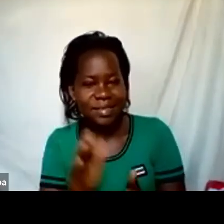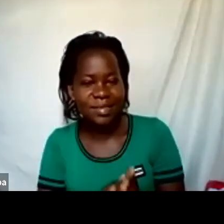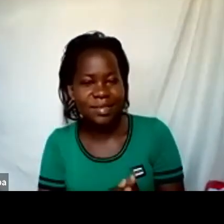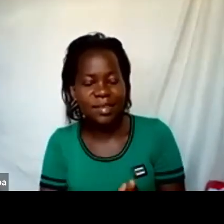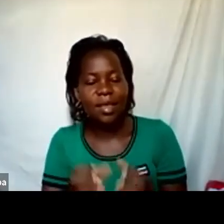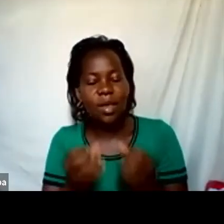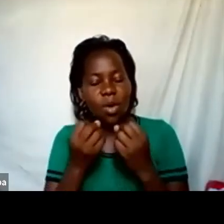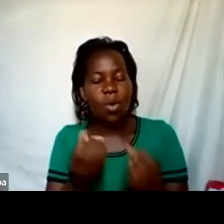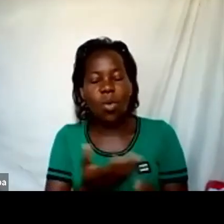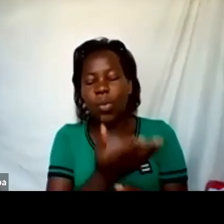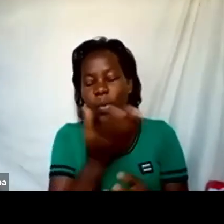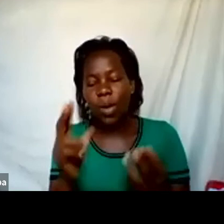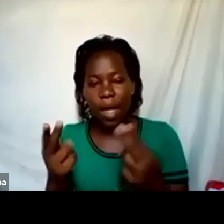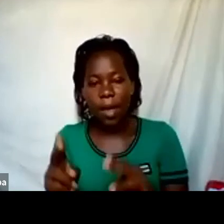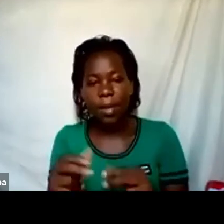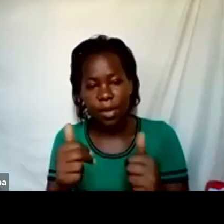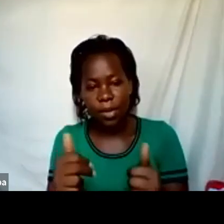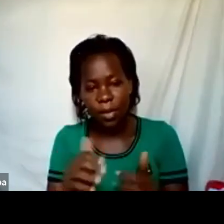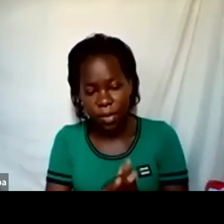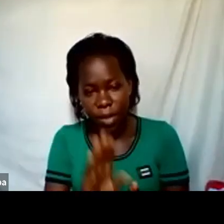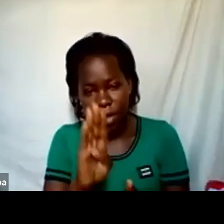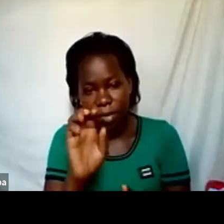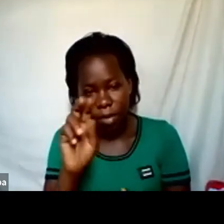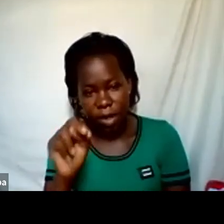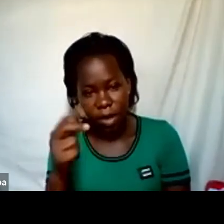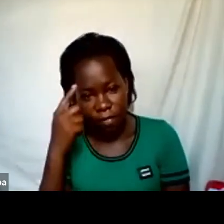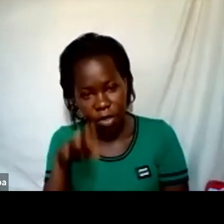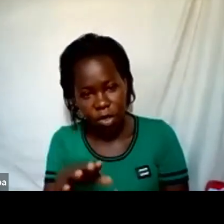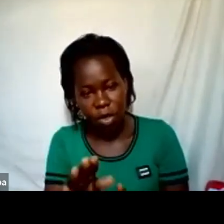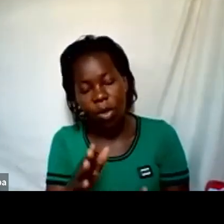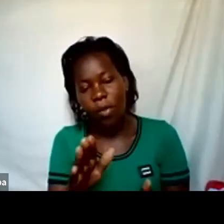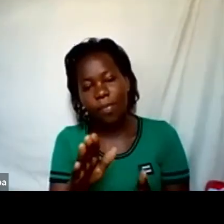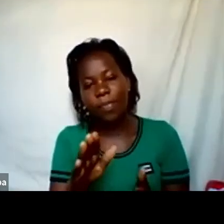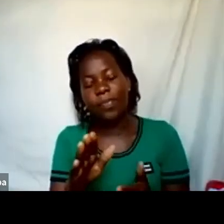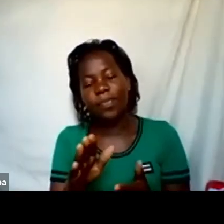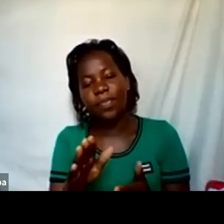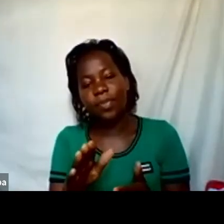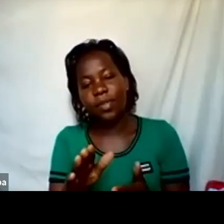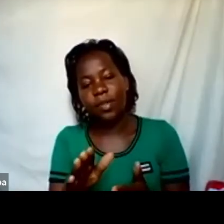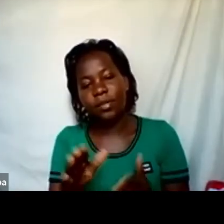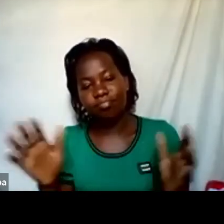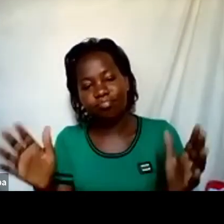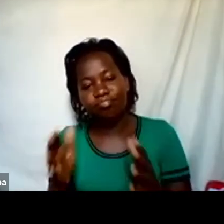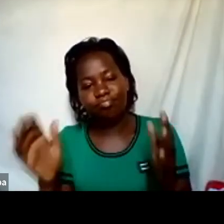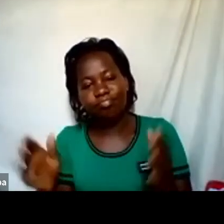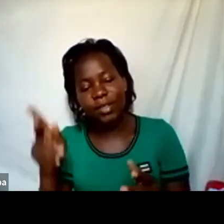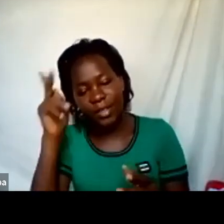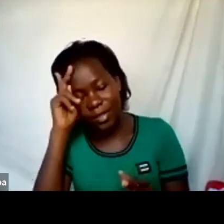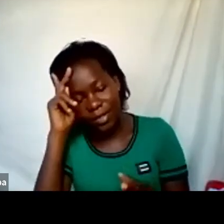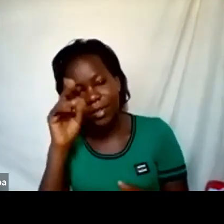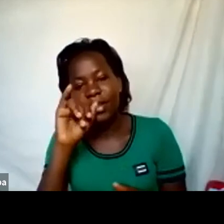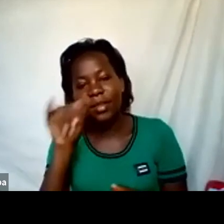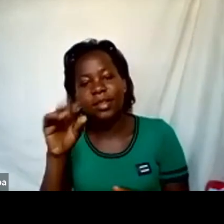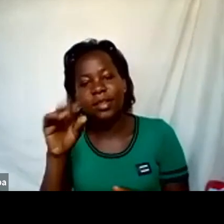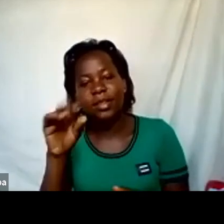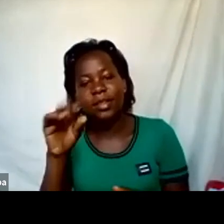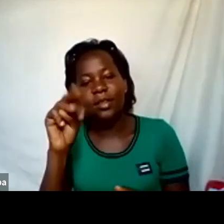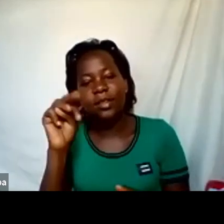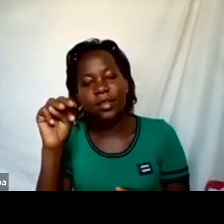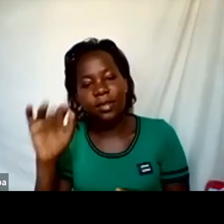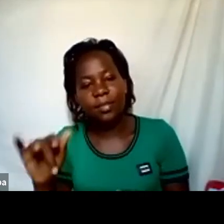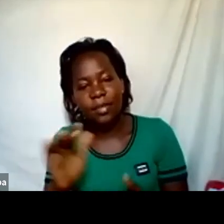happens. And to Ben for your incredible moderation skills, and Jimmy for having my back, answering all